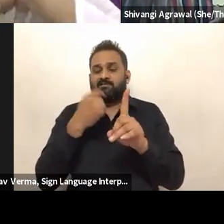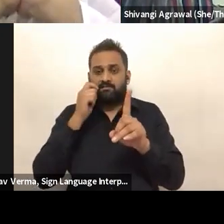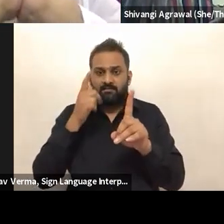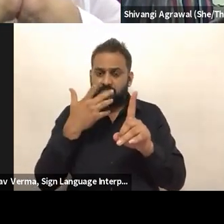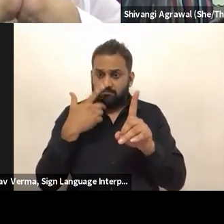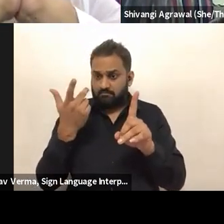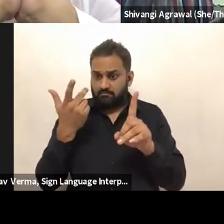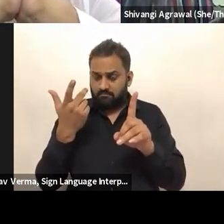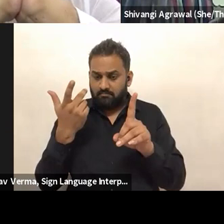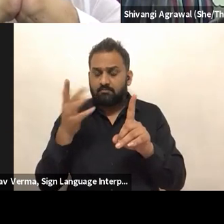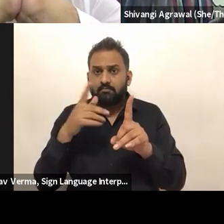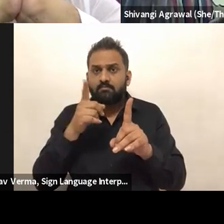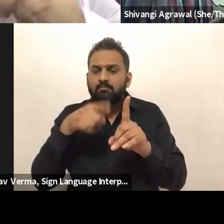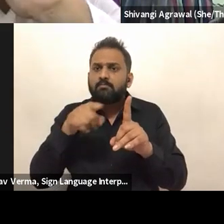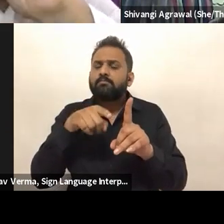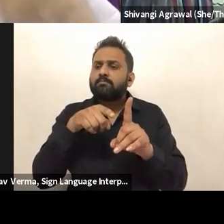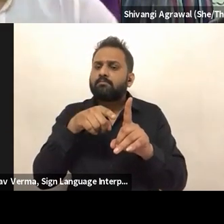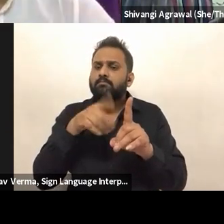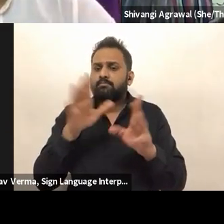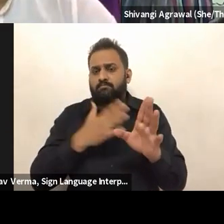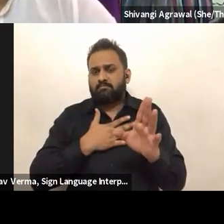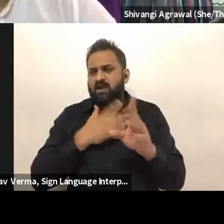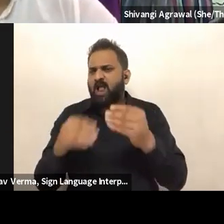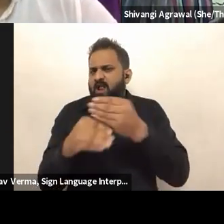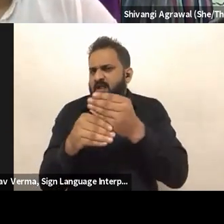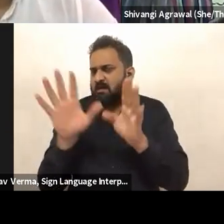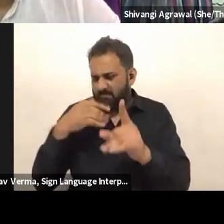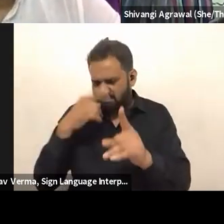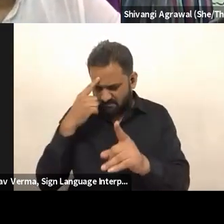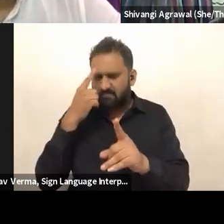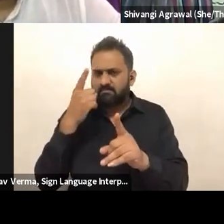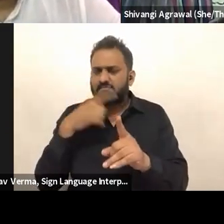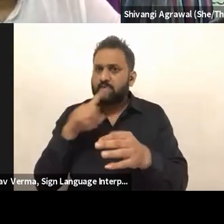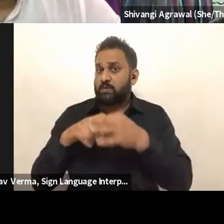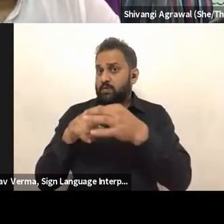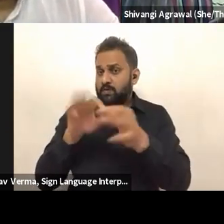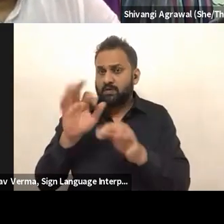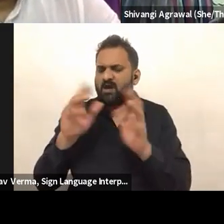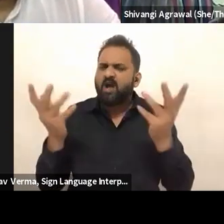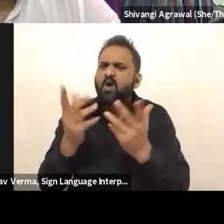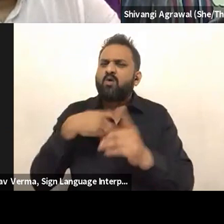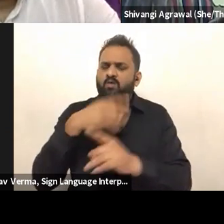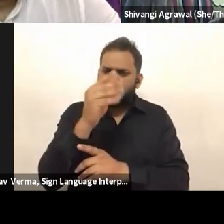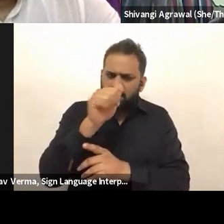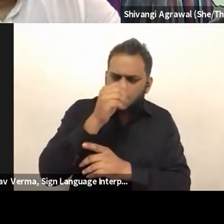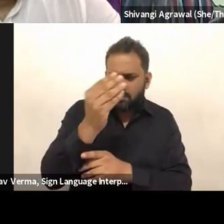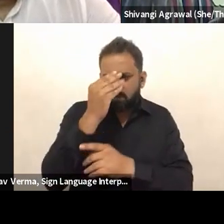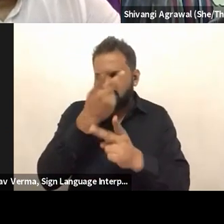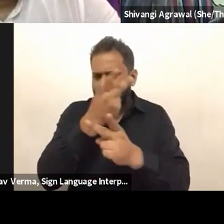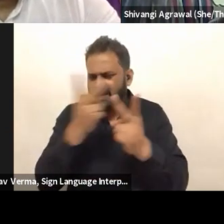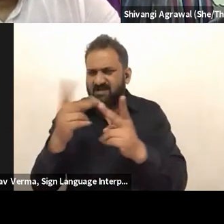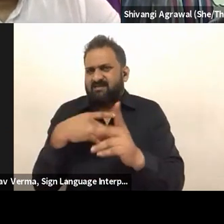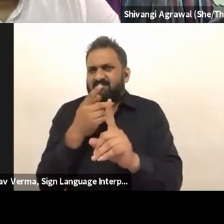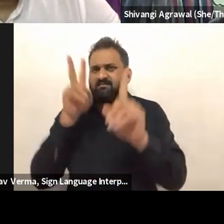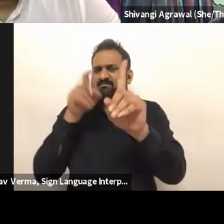be. That's my my add-on, but I think that's a really good question. How can you use religion as a force for good in